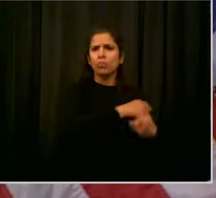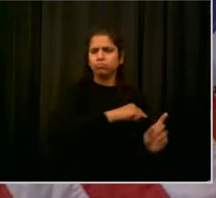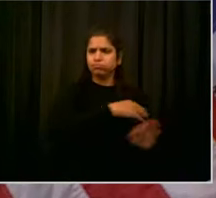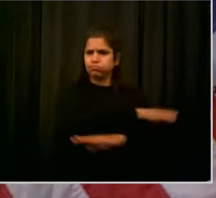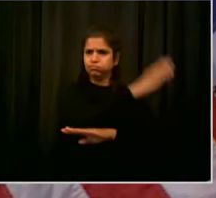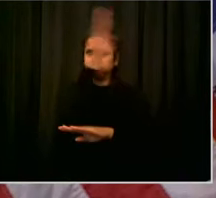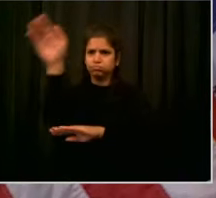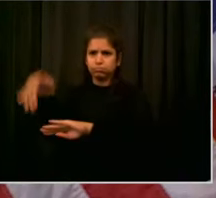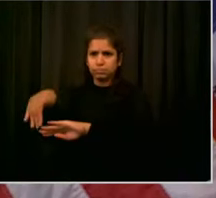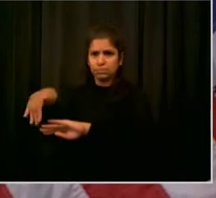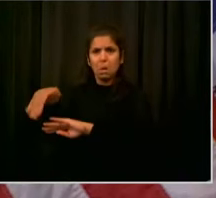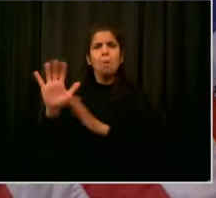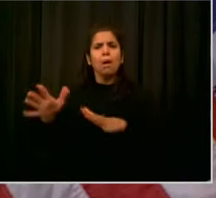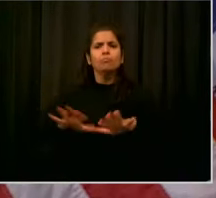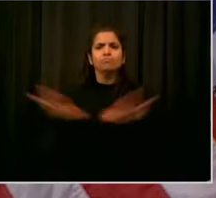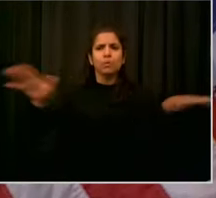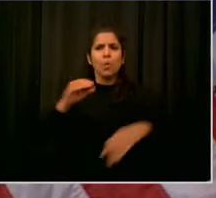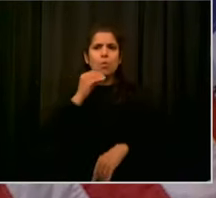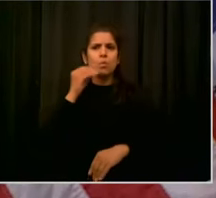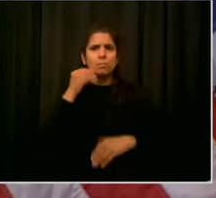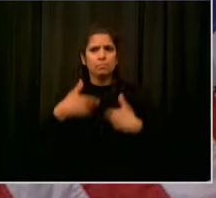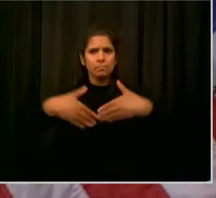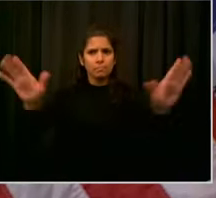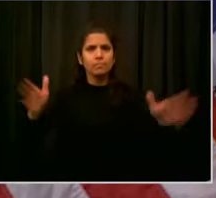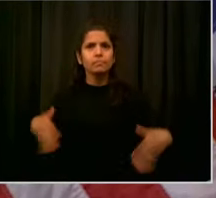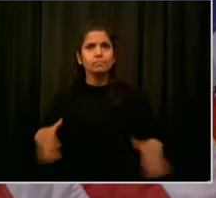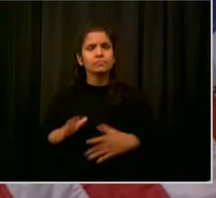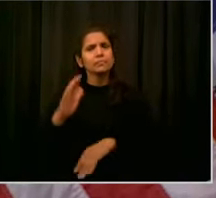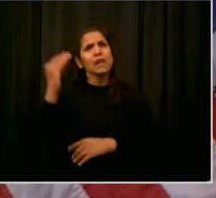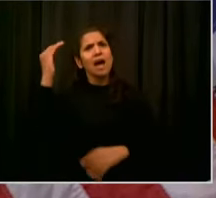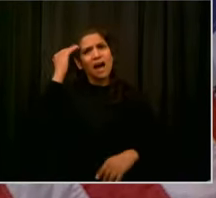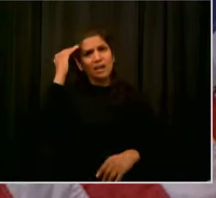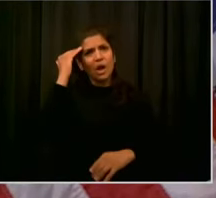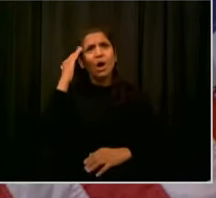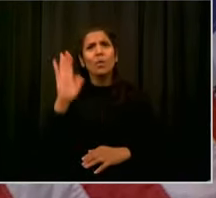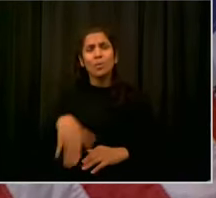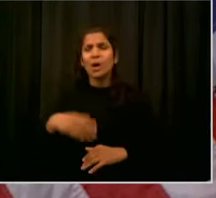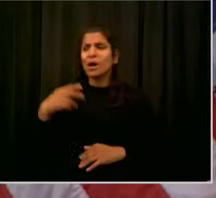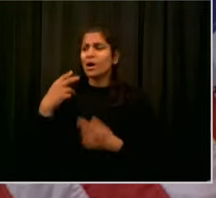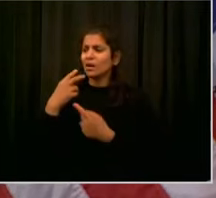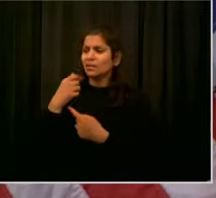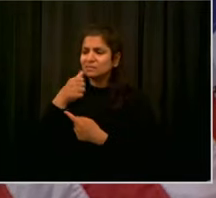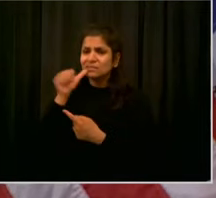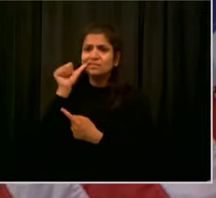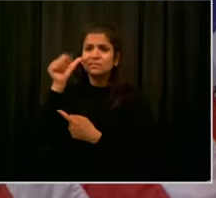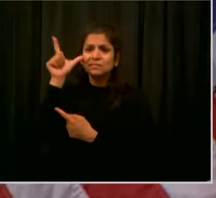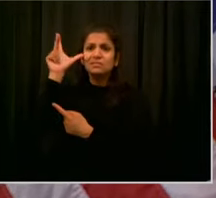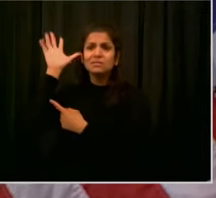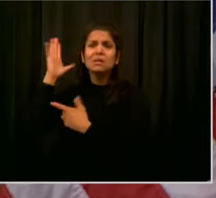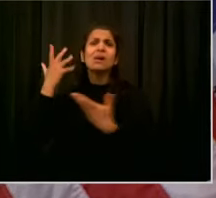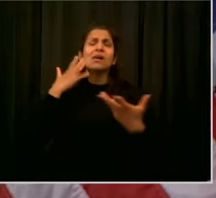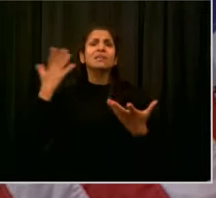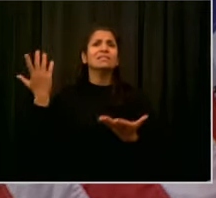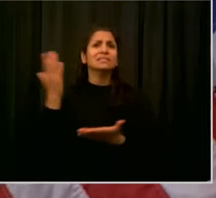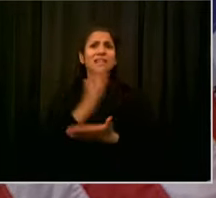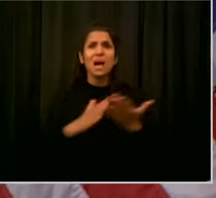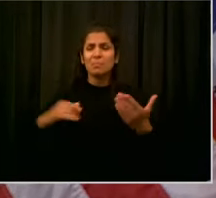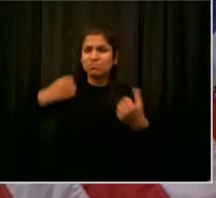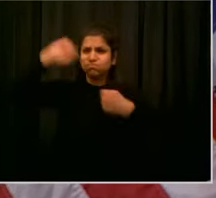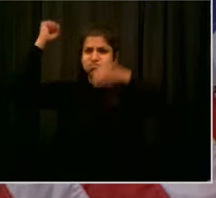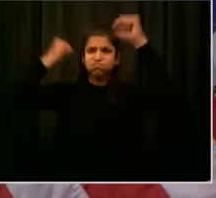bad couple of nights. But I know they can get it done. And remember who's coming up for this next